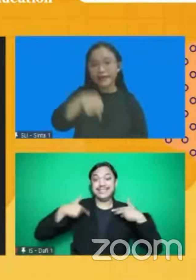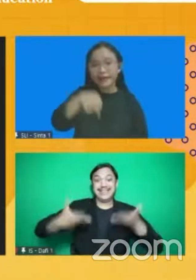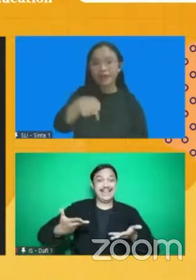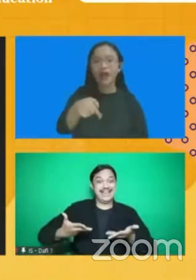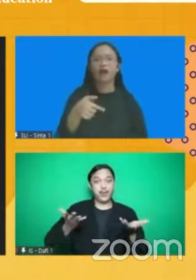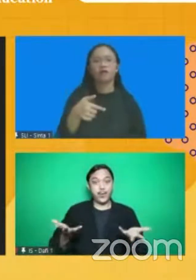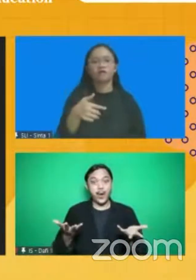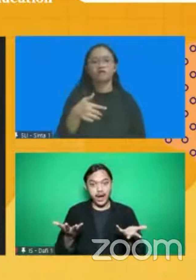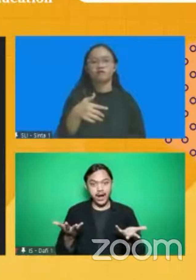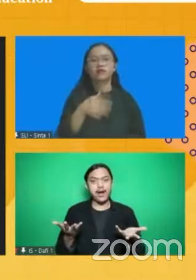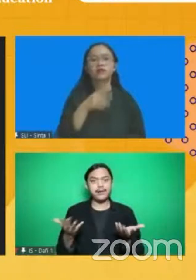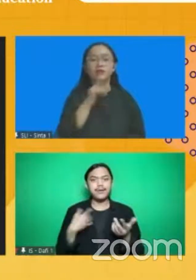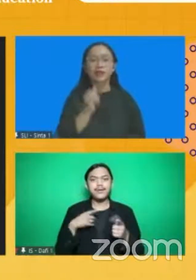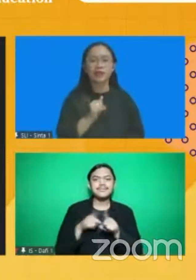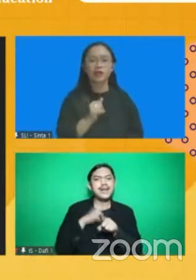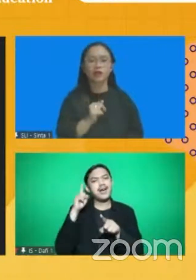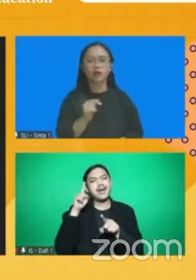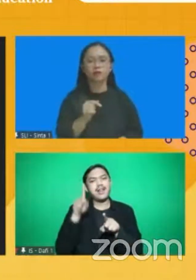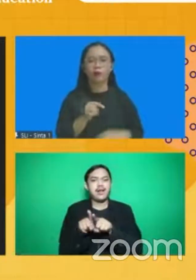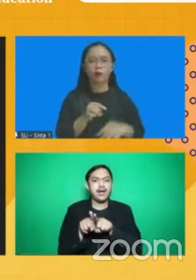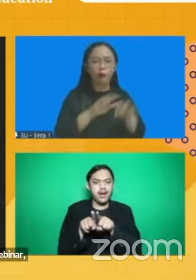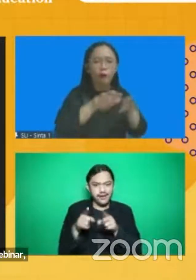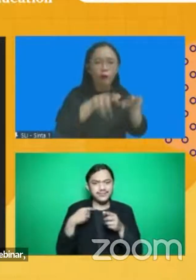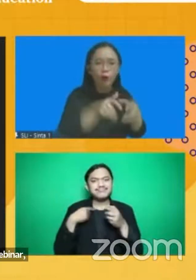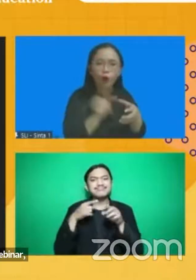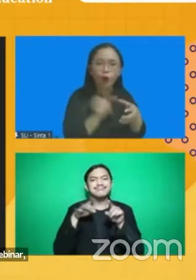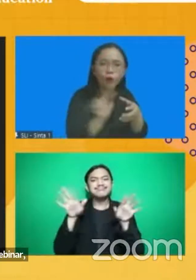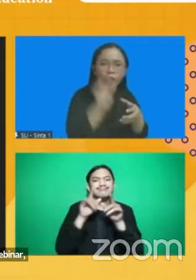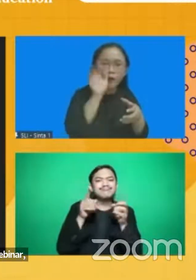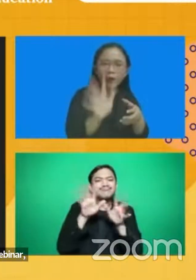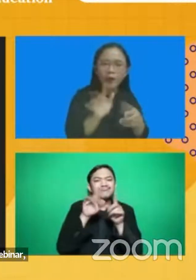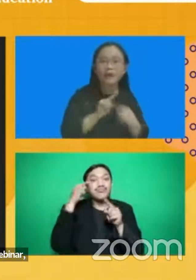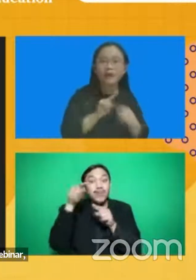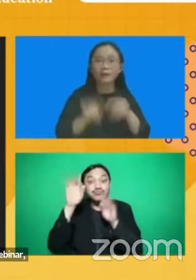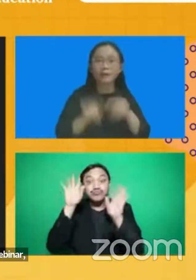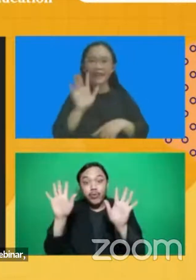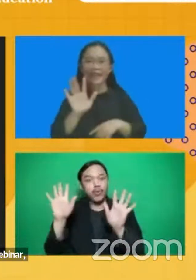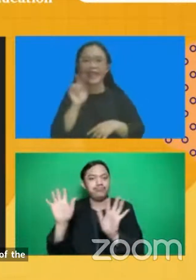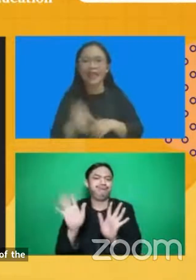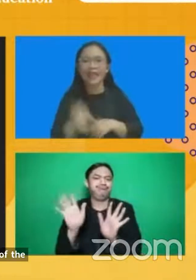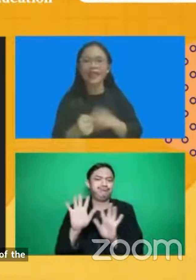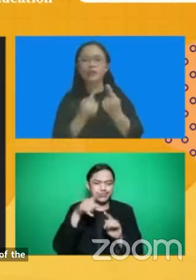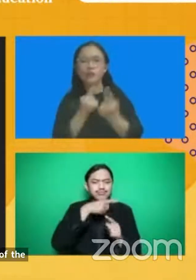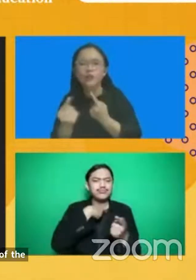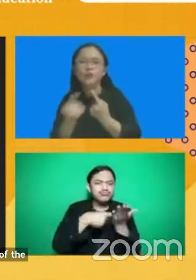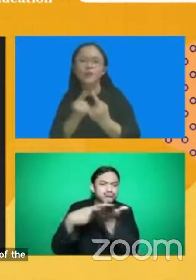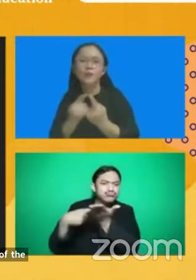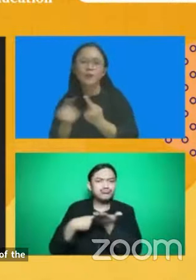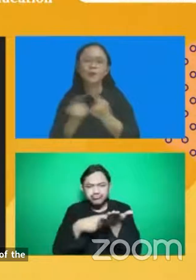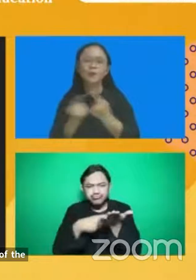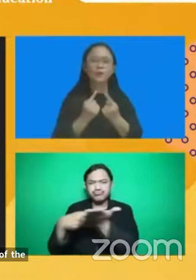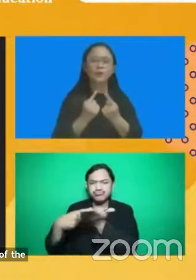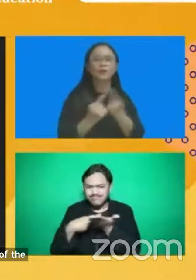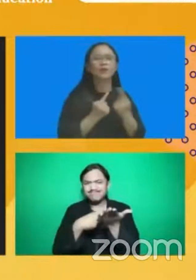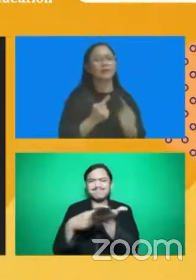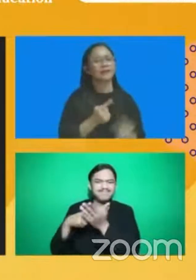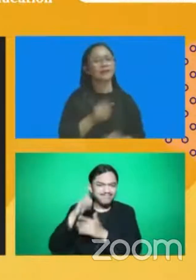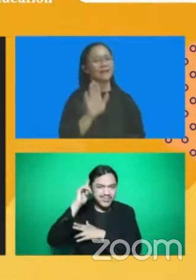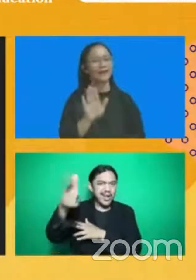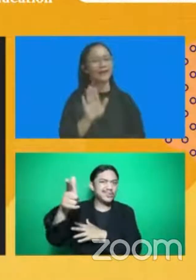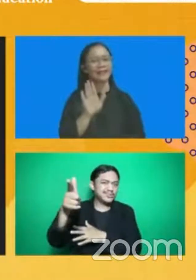have quiz with prizes at the end of the session as well. So before we start our event today, I would